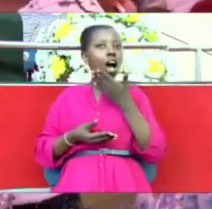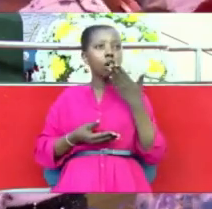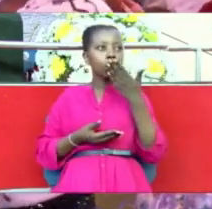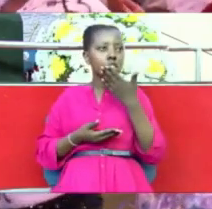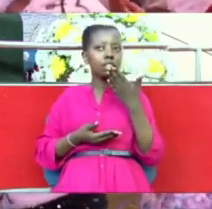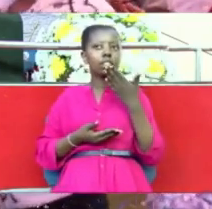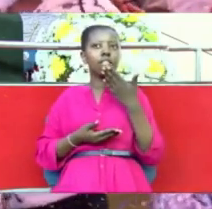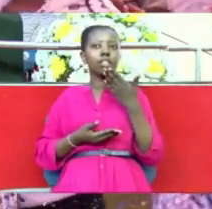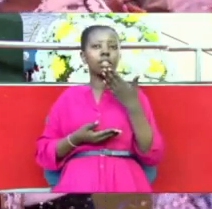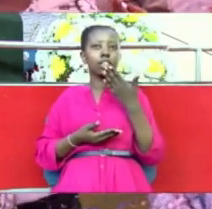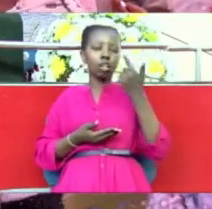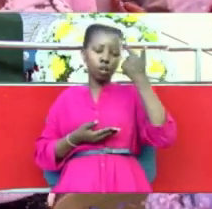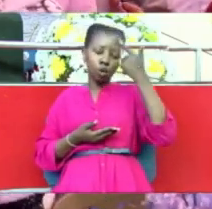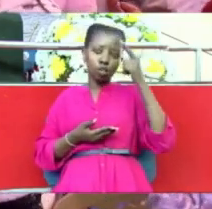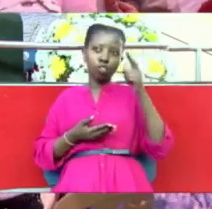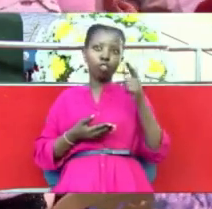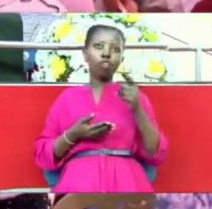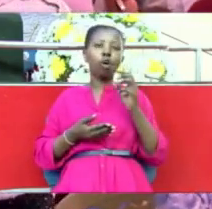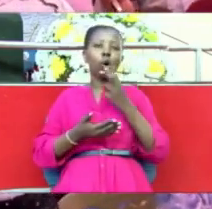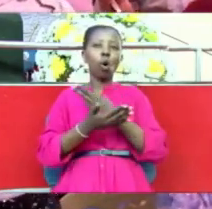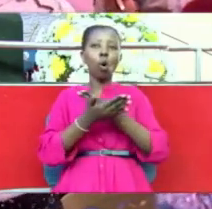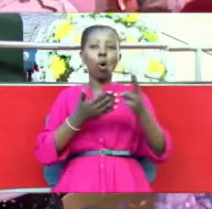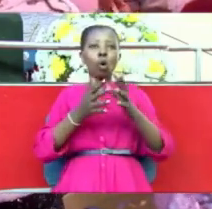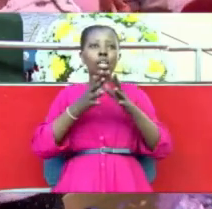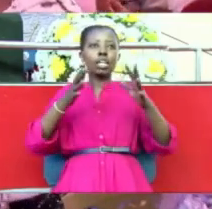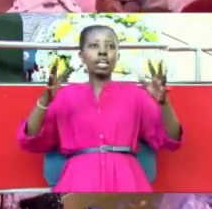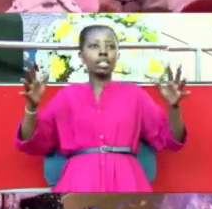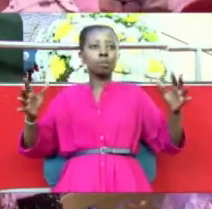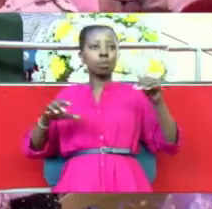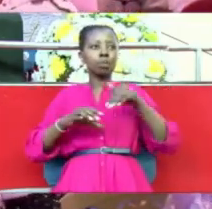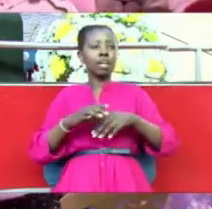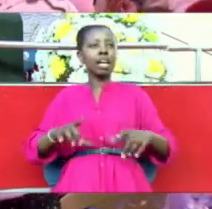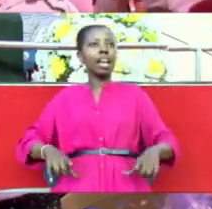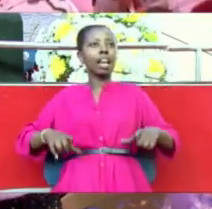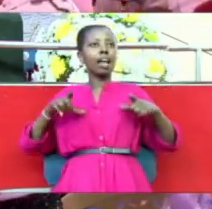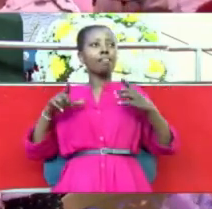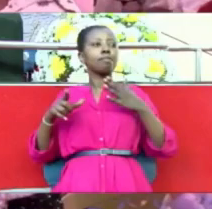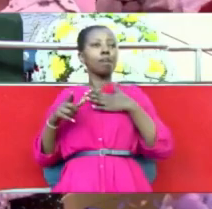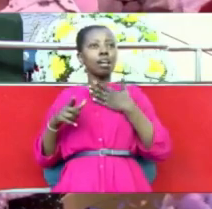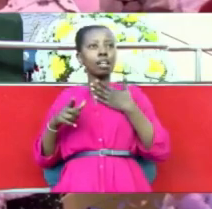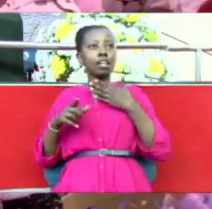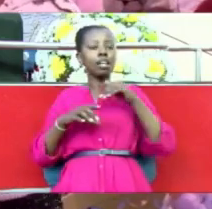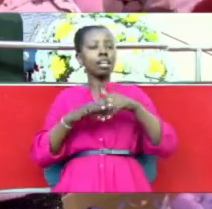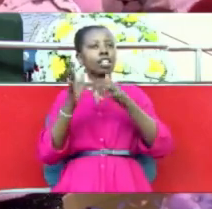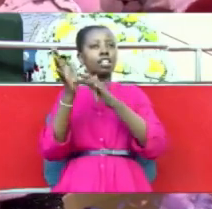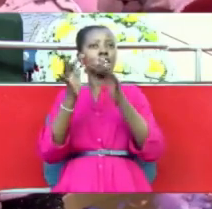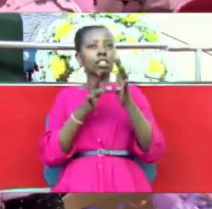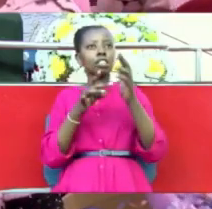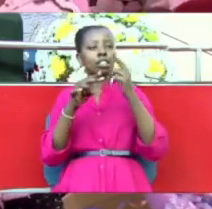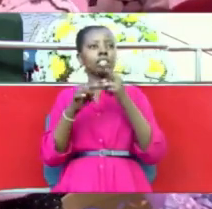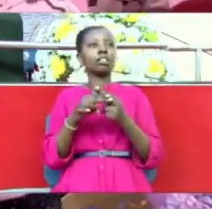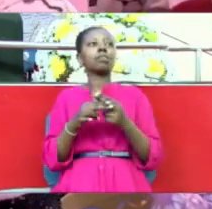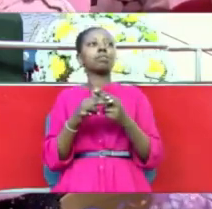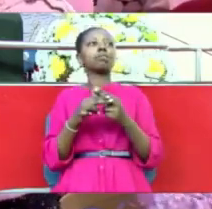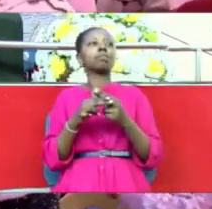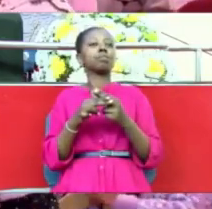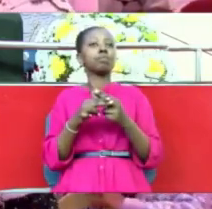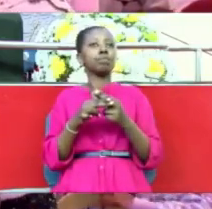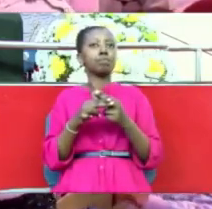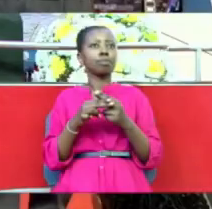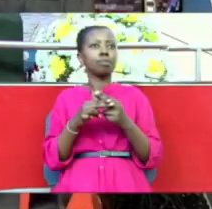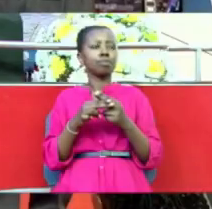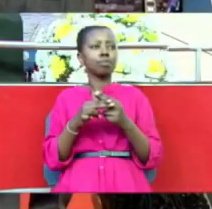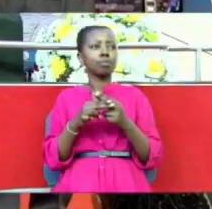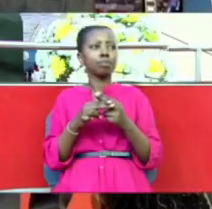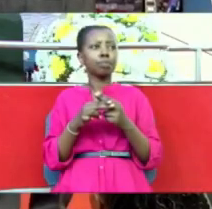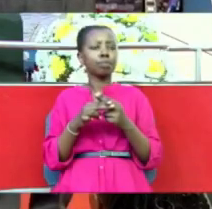I receive the anointing. For divine enlargement. For divine enlargement. In my life. In my life. In Jesus' name. In Jesus' name. Let it soak in your